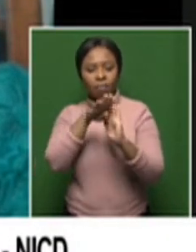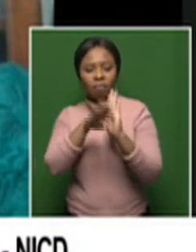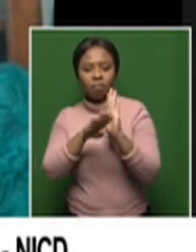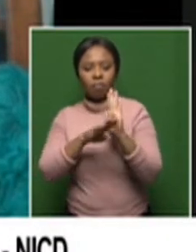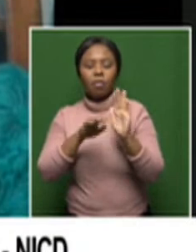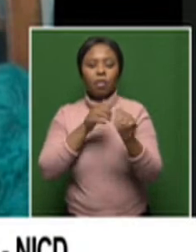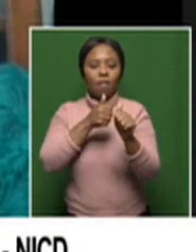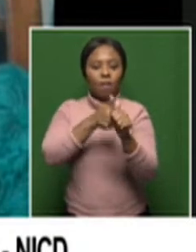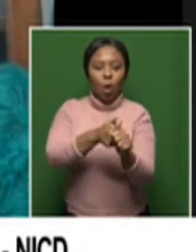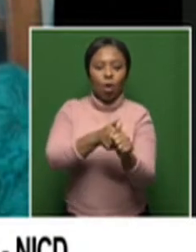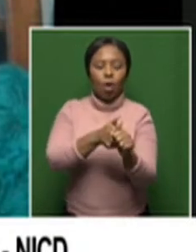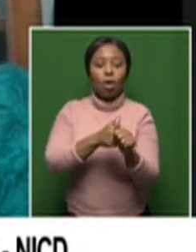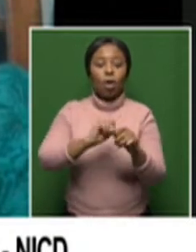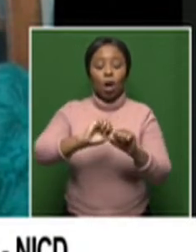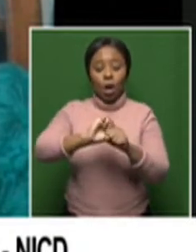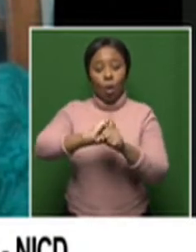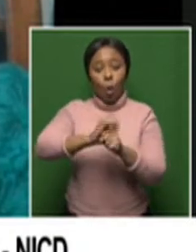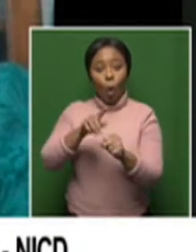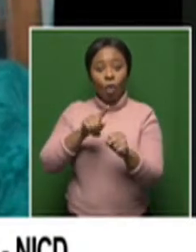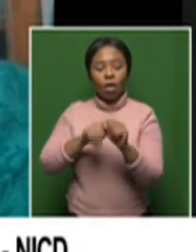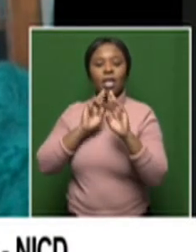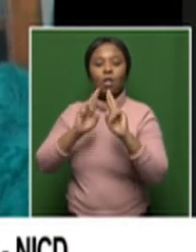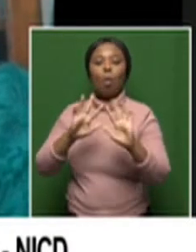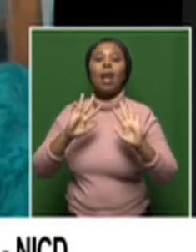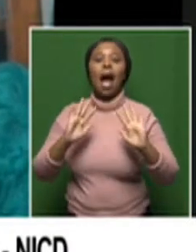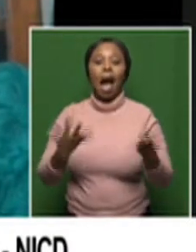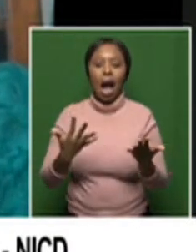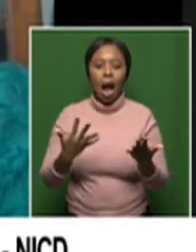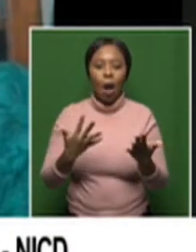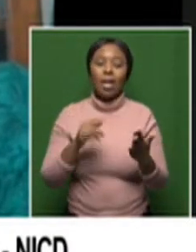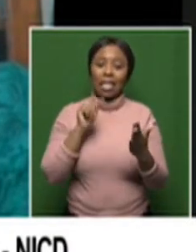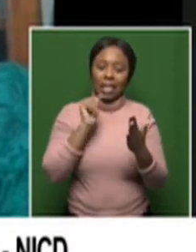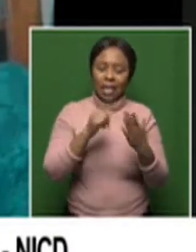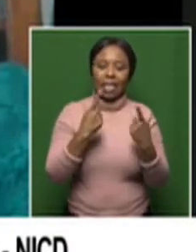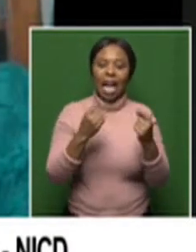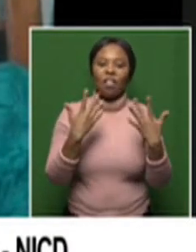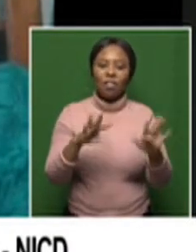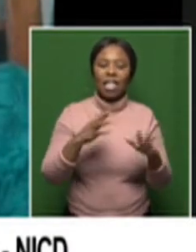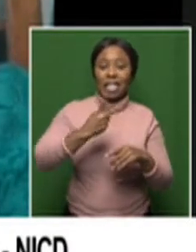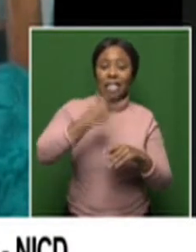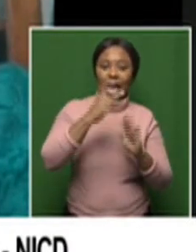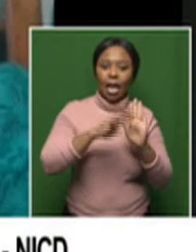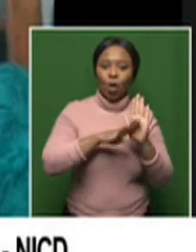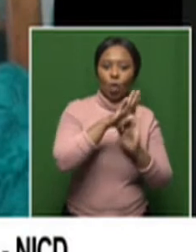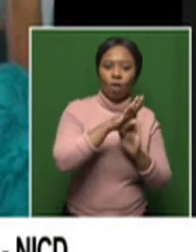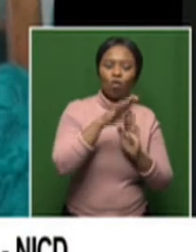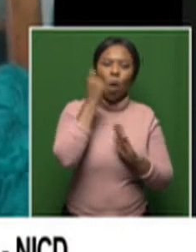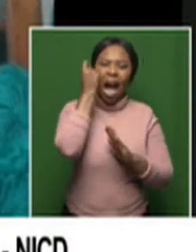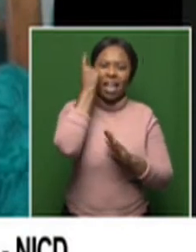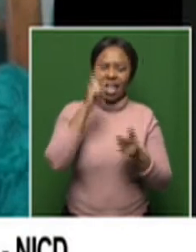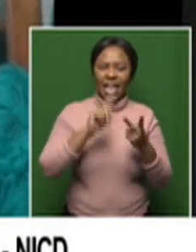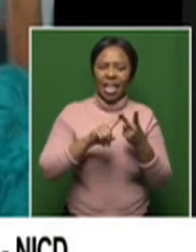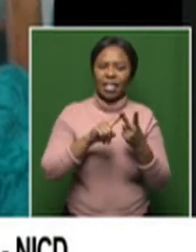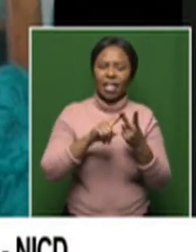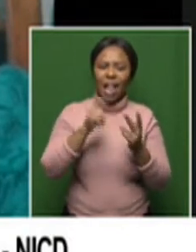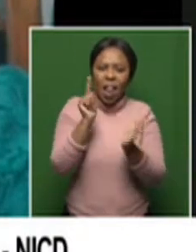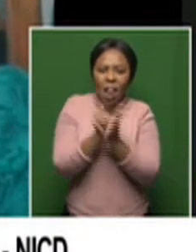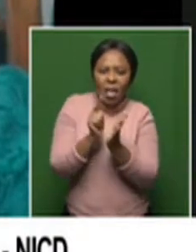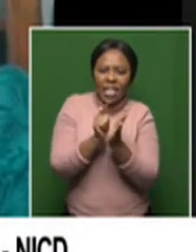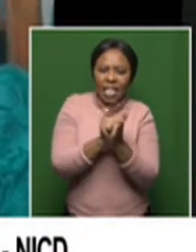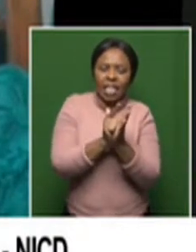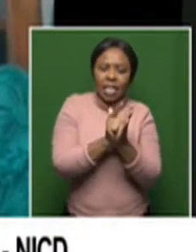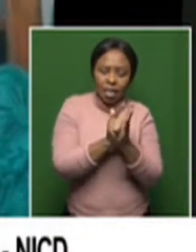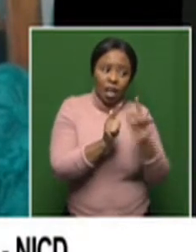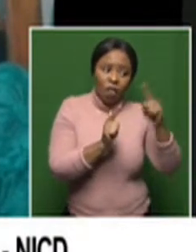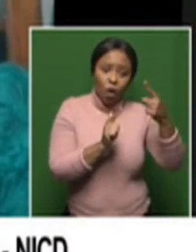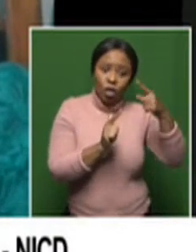to respond to COVID-19. And this was done after the second wave, understanding and taking lessons from both the first and the